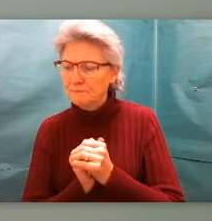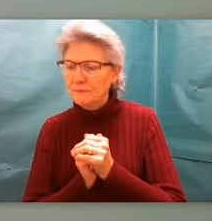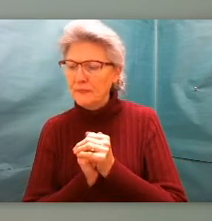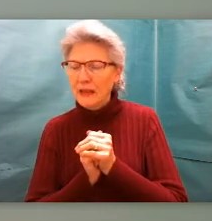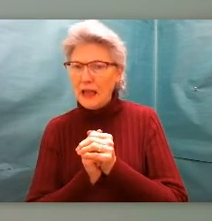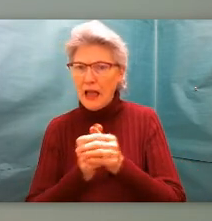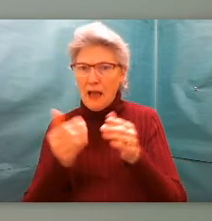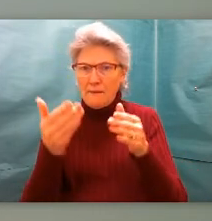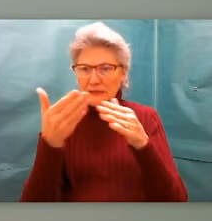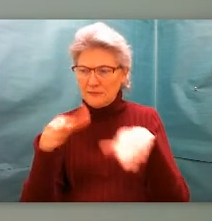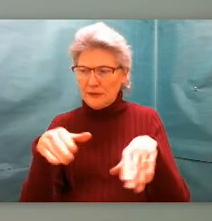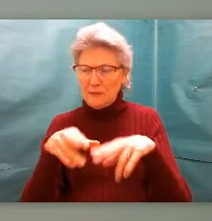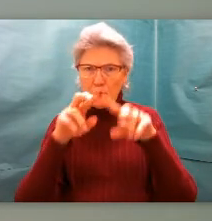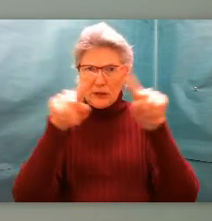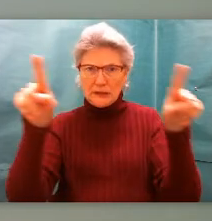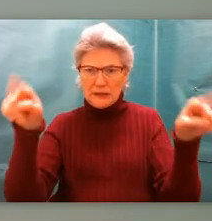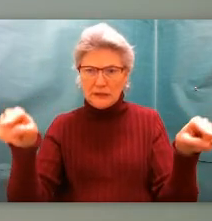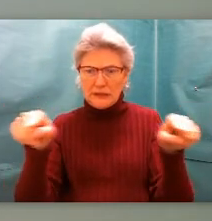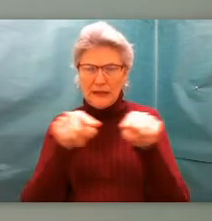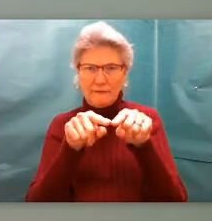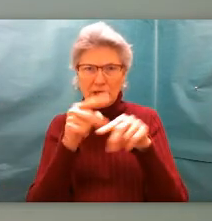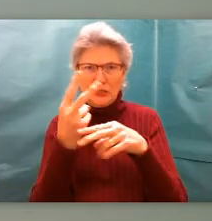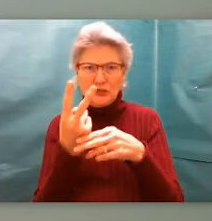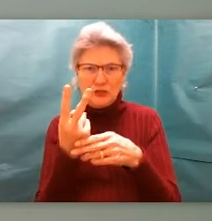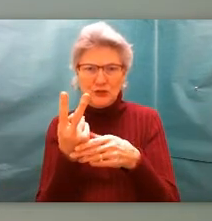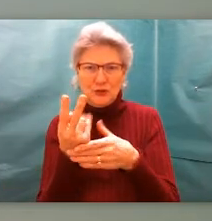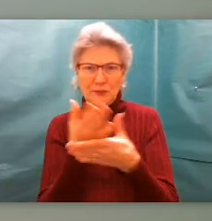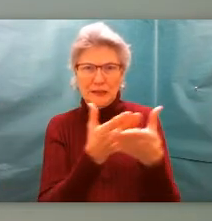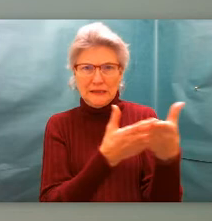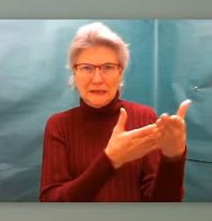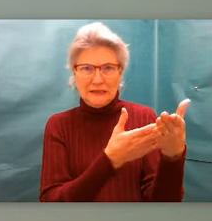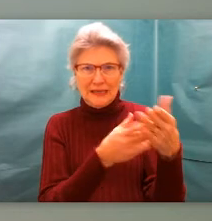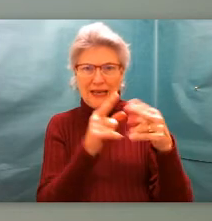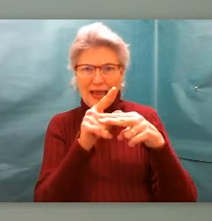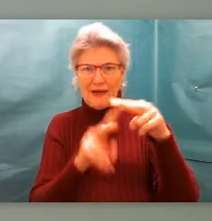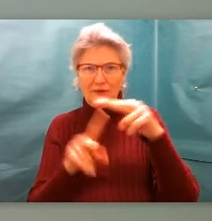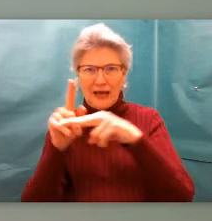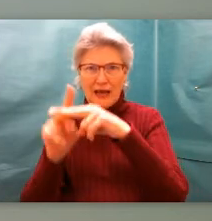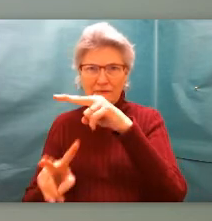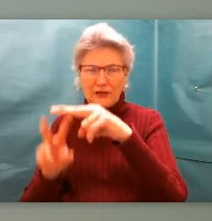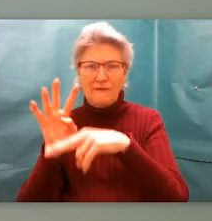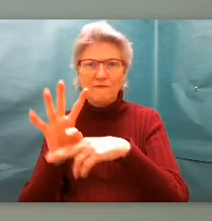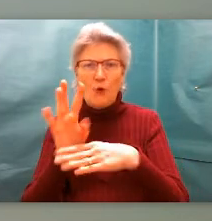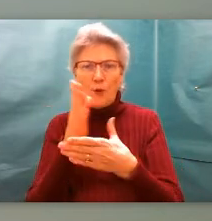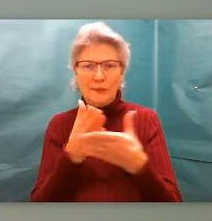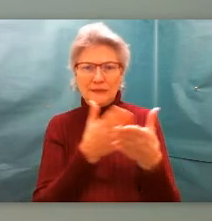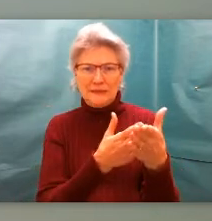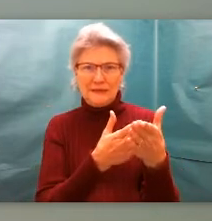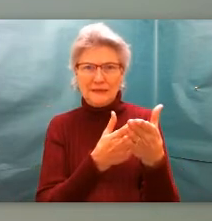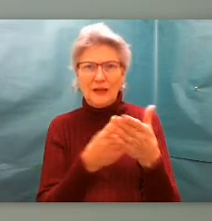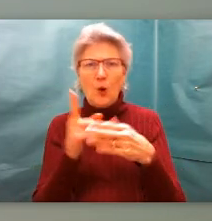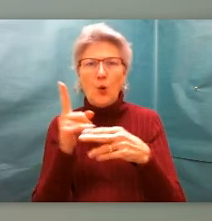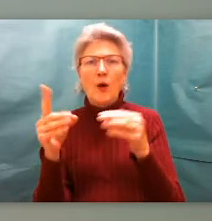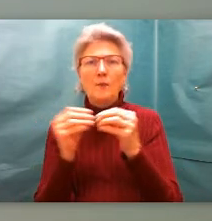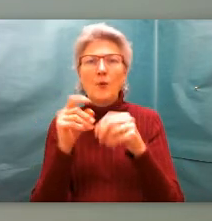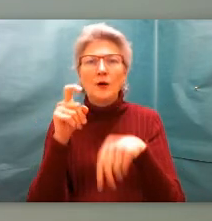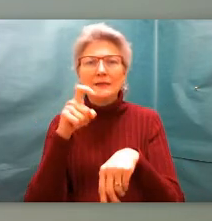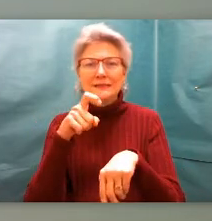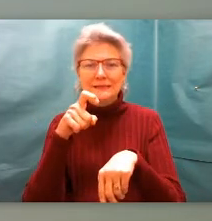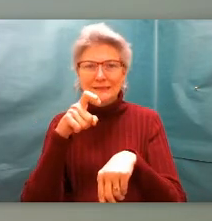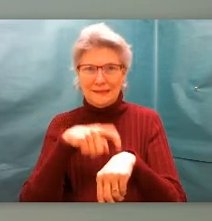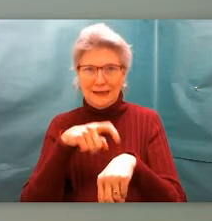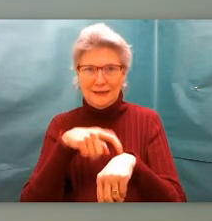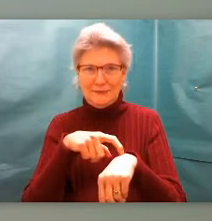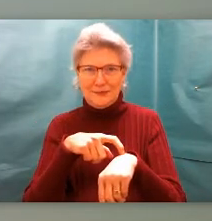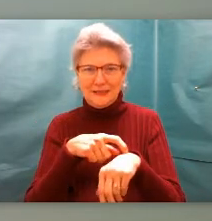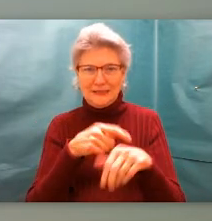rectangle in half to get 2 pieces. I'll split each of those halves in halves to get 4 pieces, and then again one more time splitting